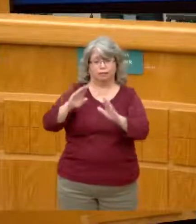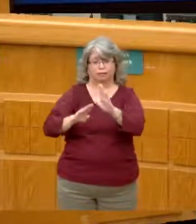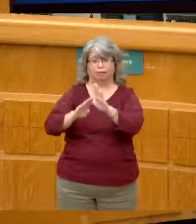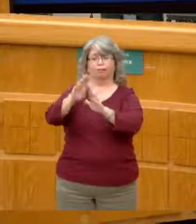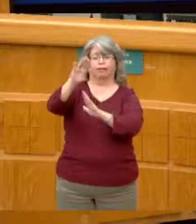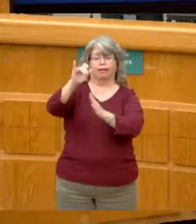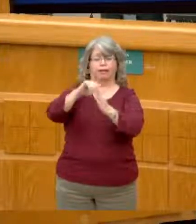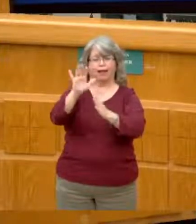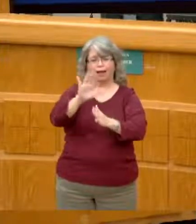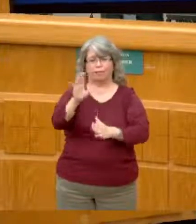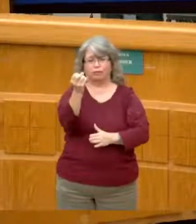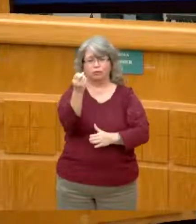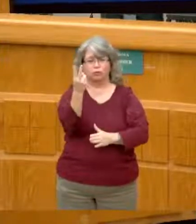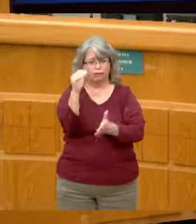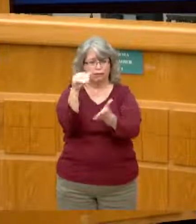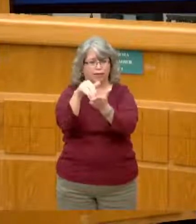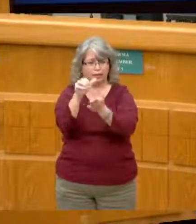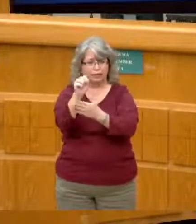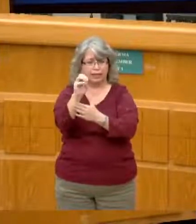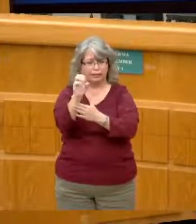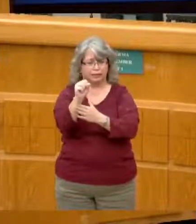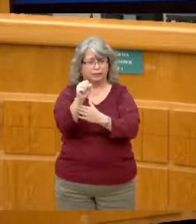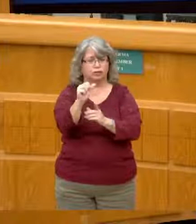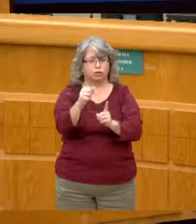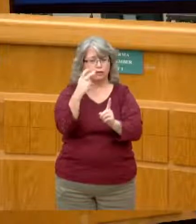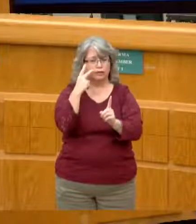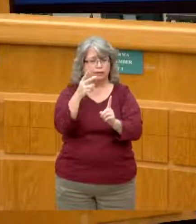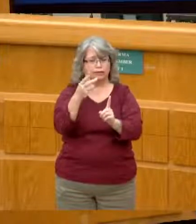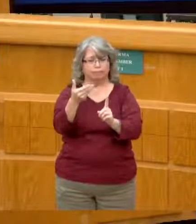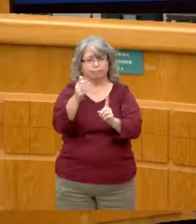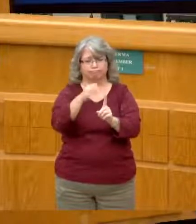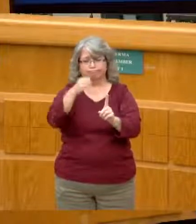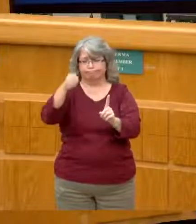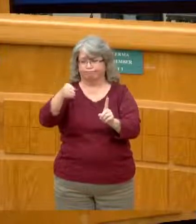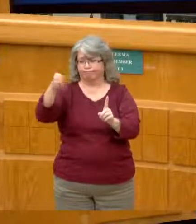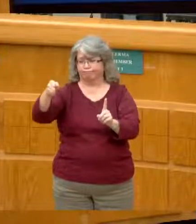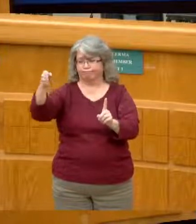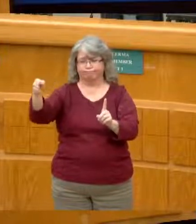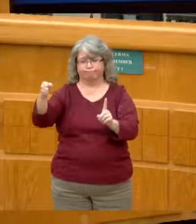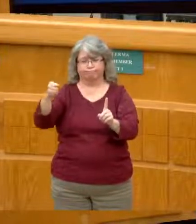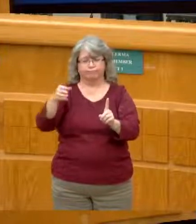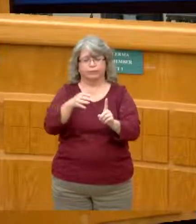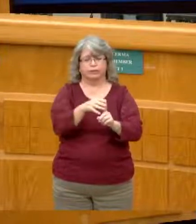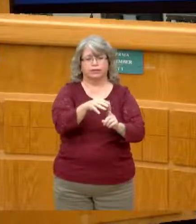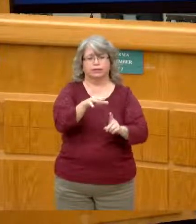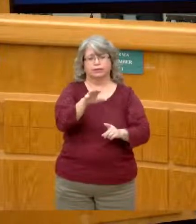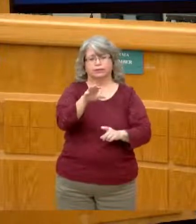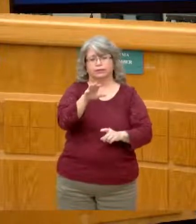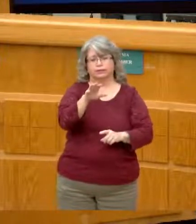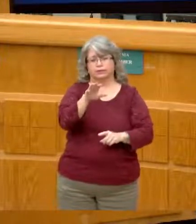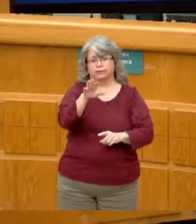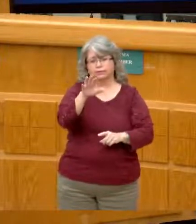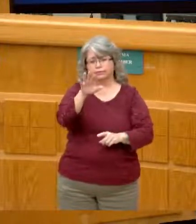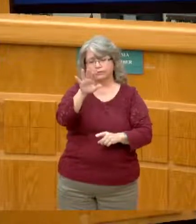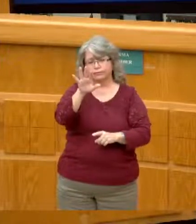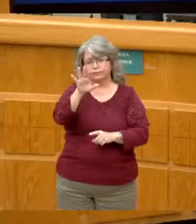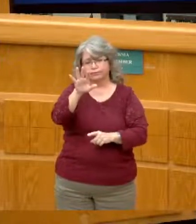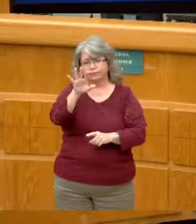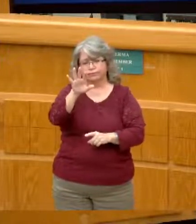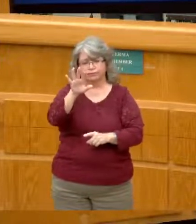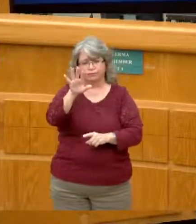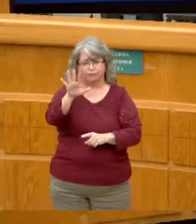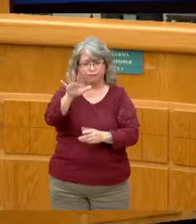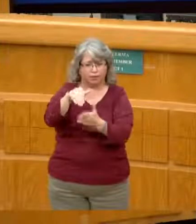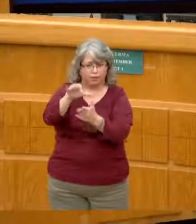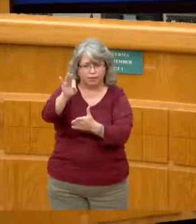12,000 cases. And you can see the previous peaks as well, a high of 55 and a high of 9,900 for the Delta